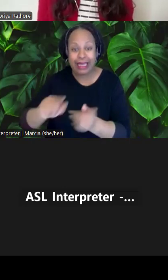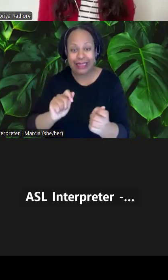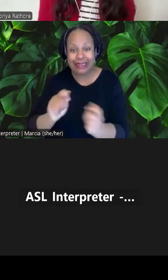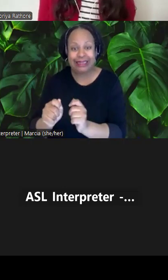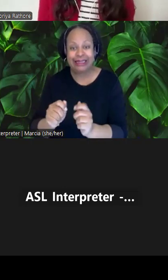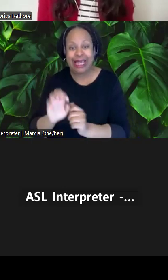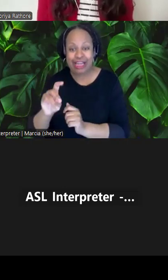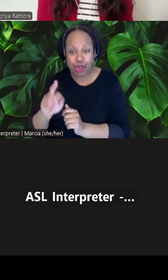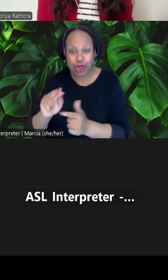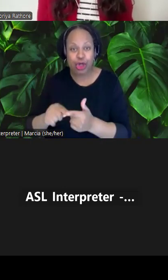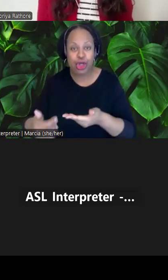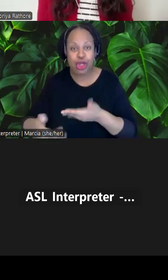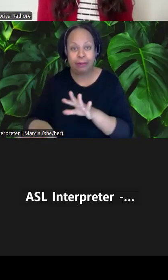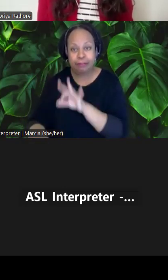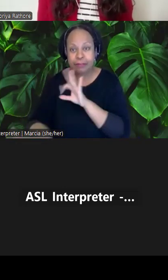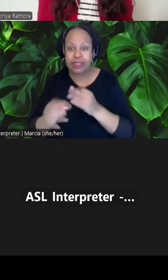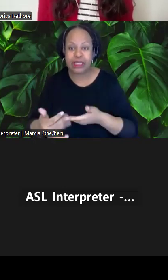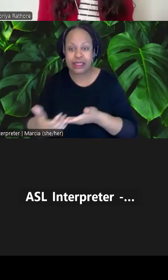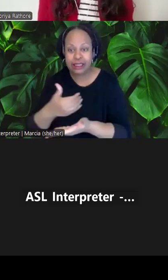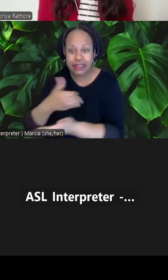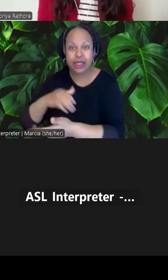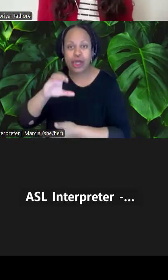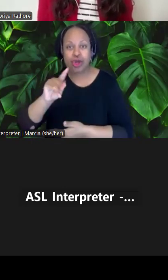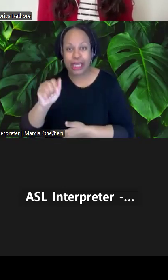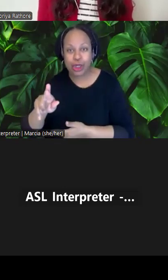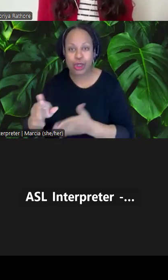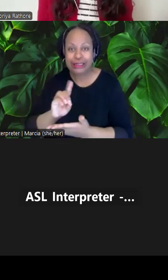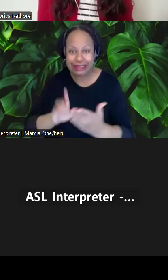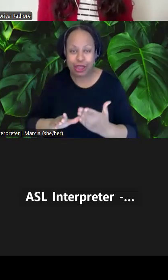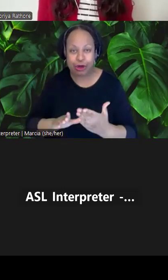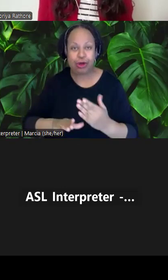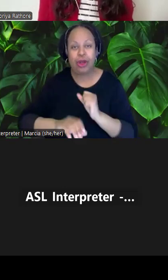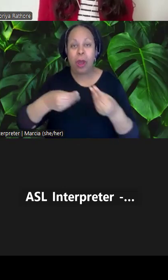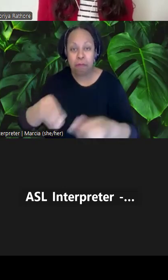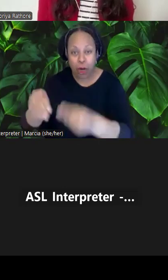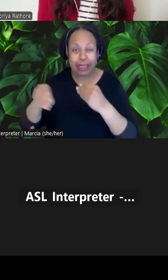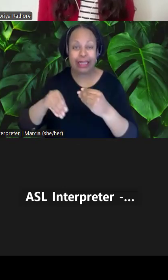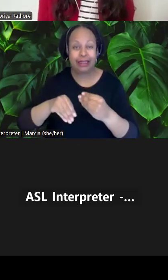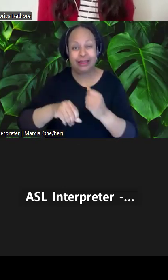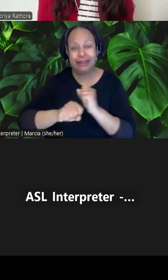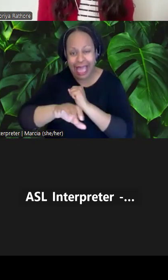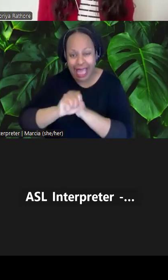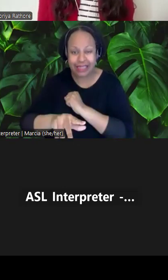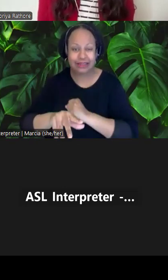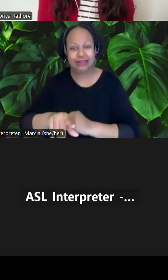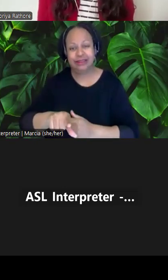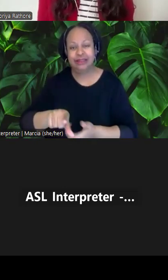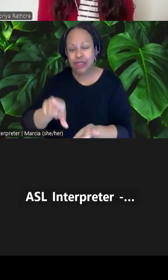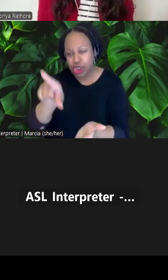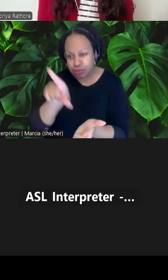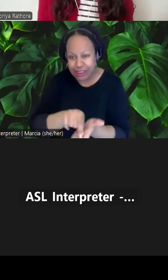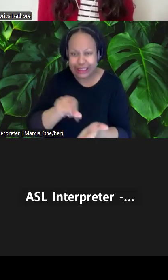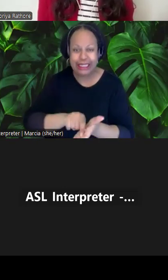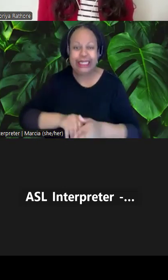your designers, paying for ads and marketing and distribution and printing, that's all eligible